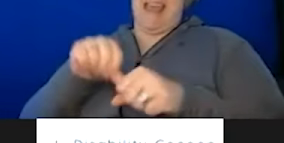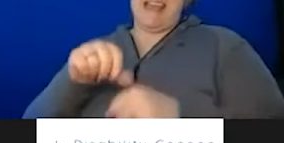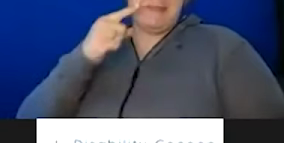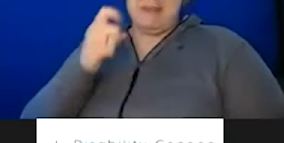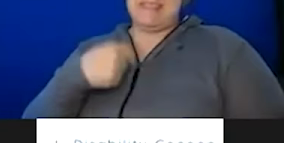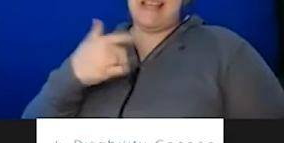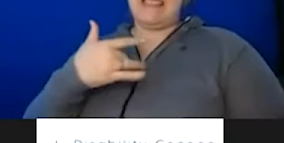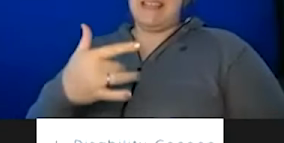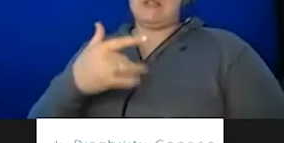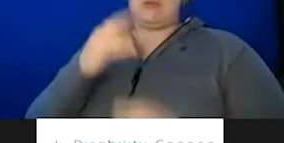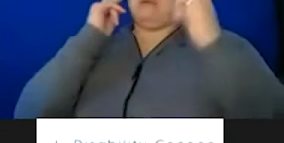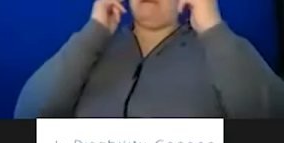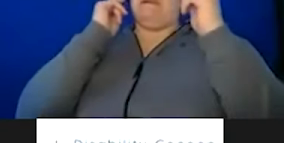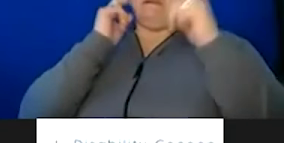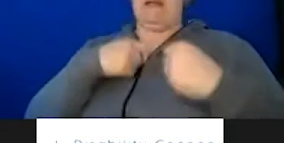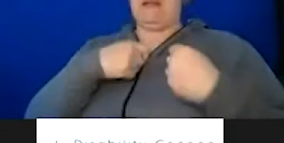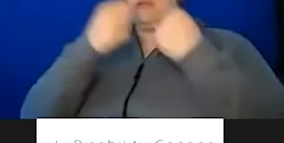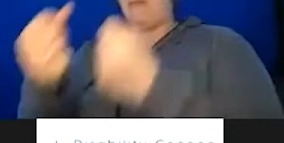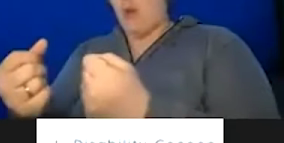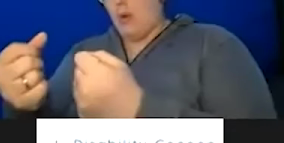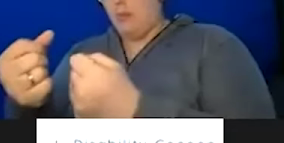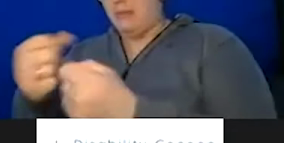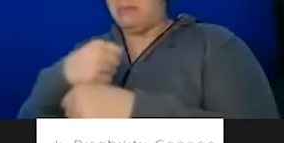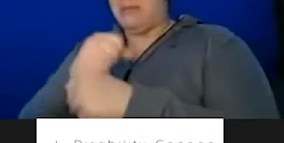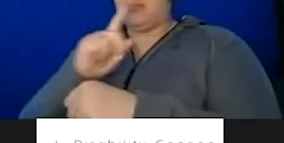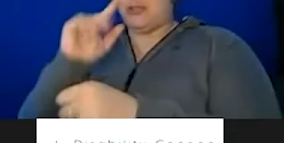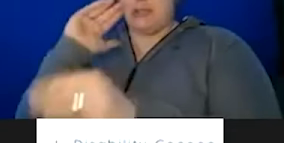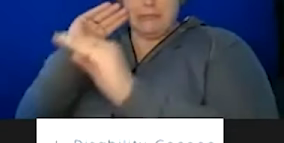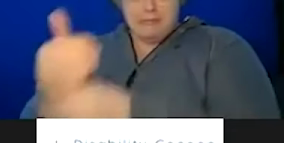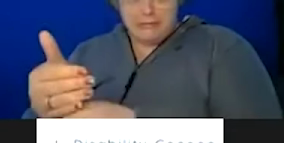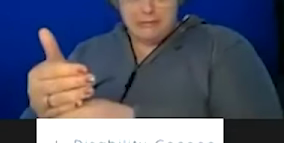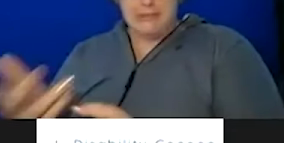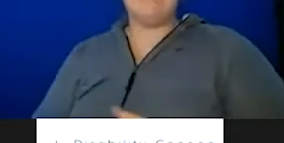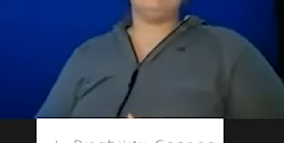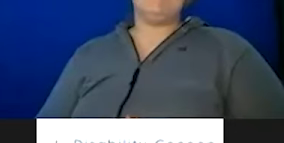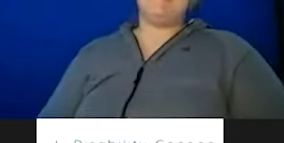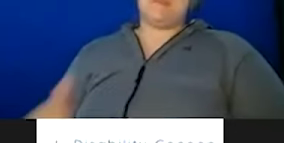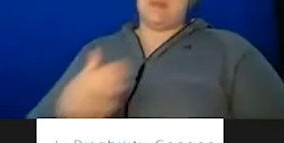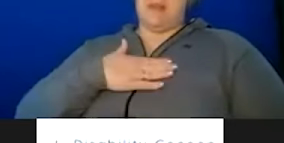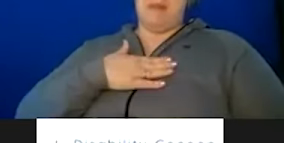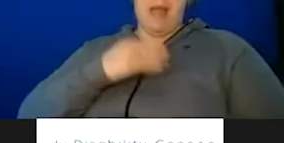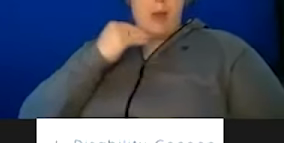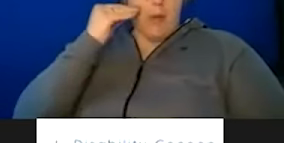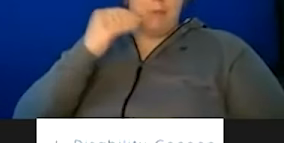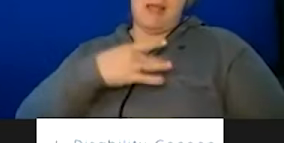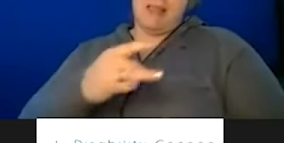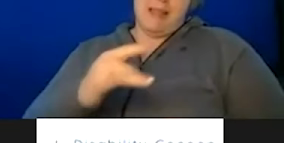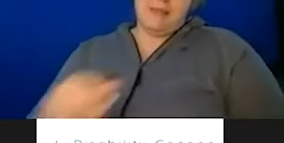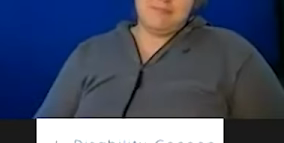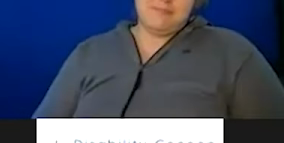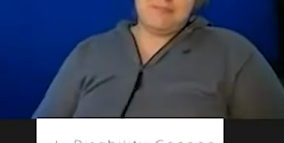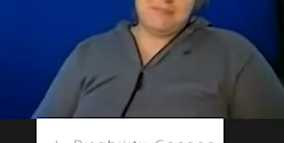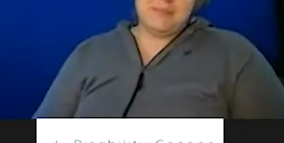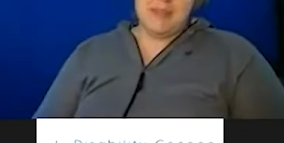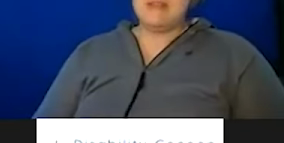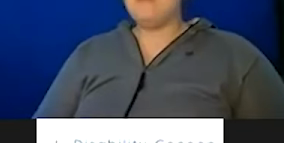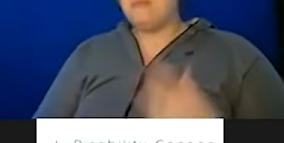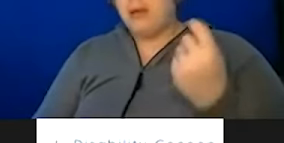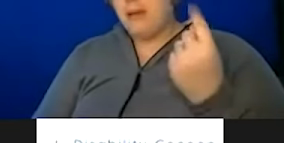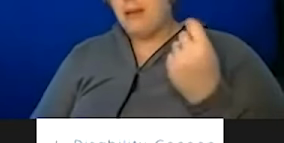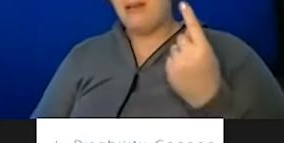cool feature. It's something that I've really enjoyed. I know it's my home. So now apparently they do